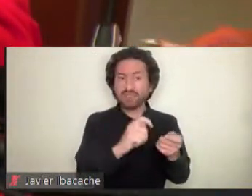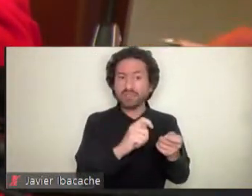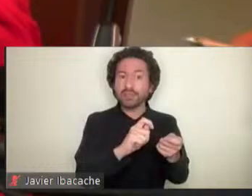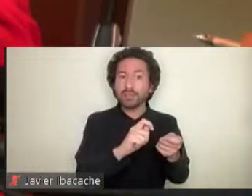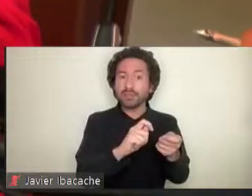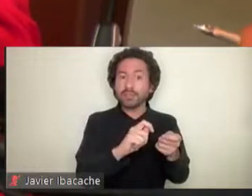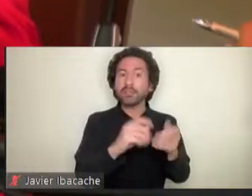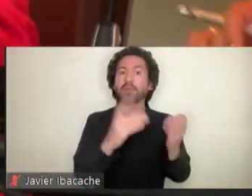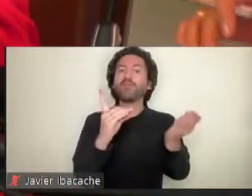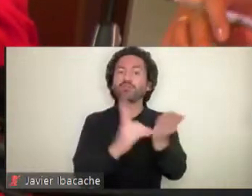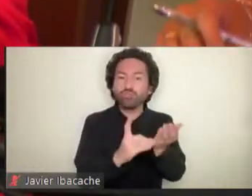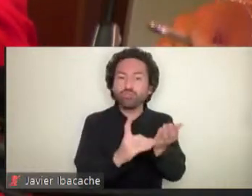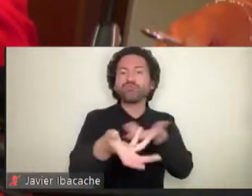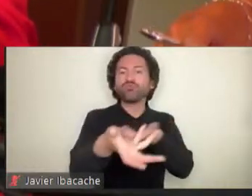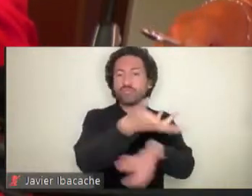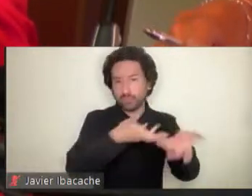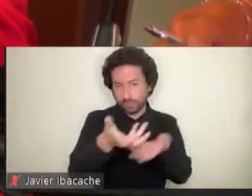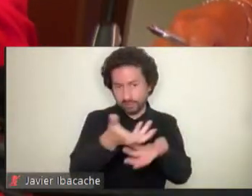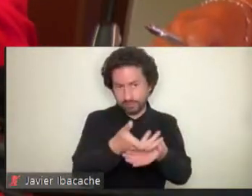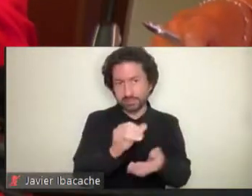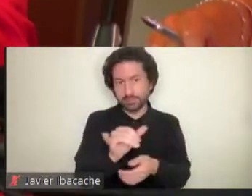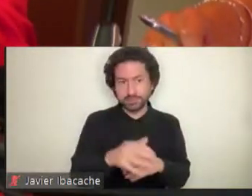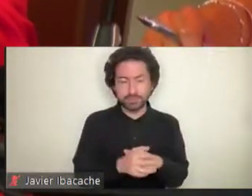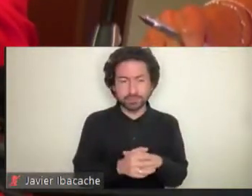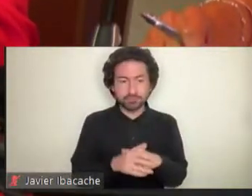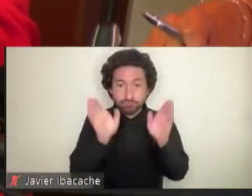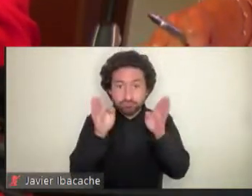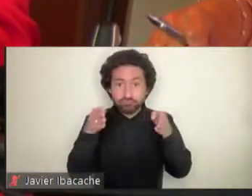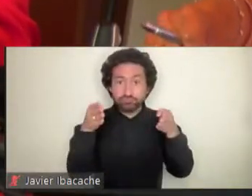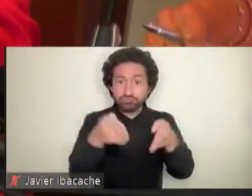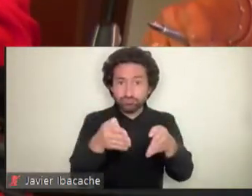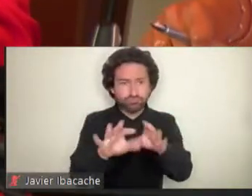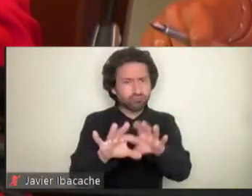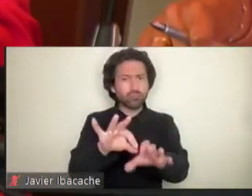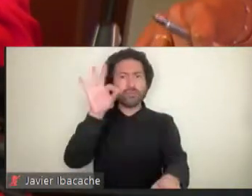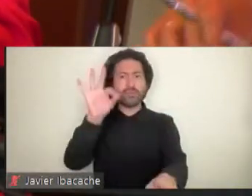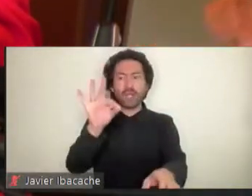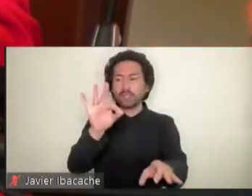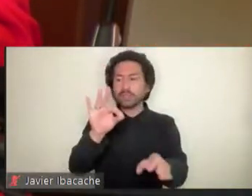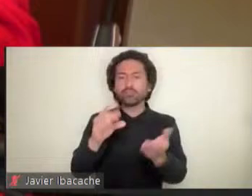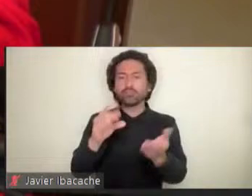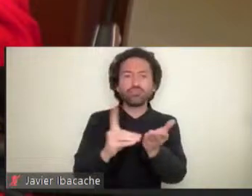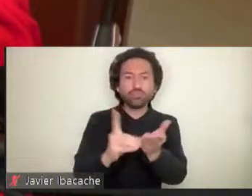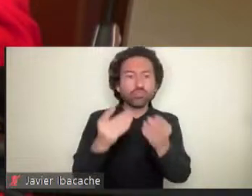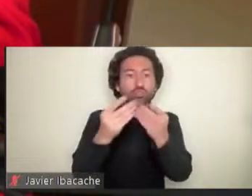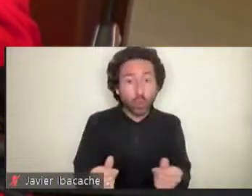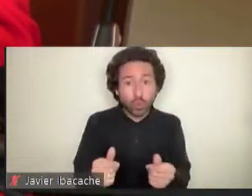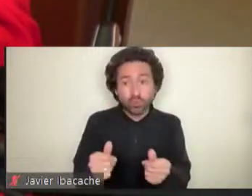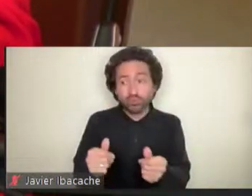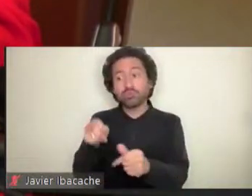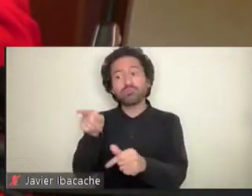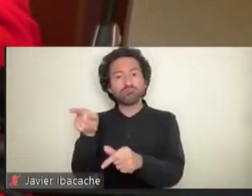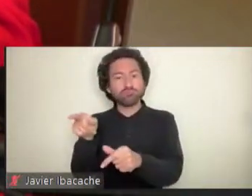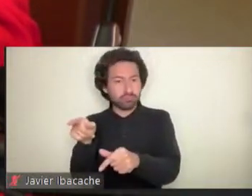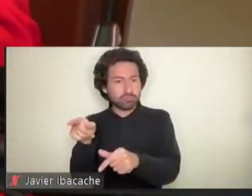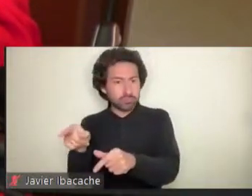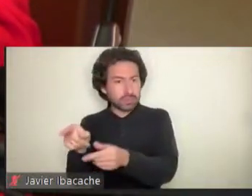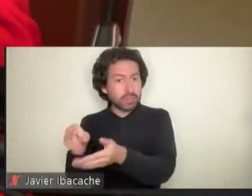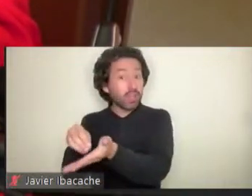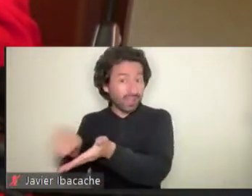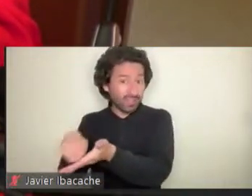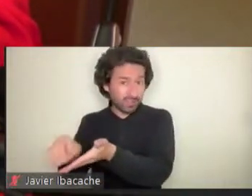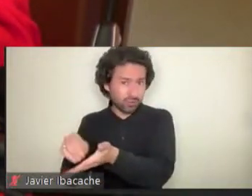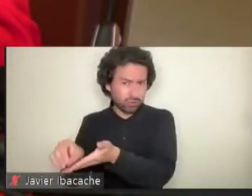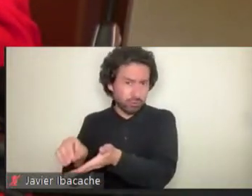transformation program, focusing on finding digital solutions that are customer-centric. I have already